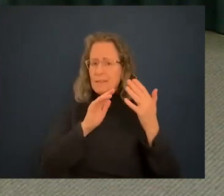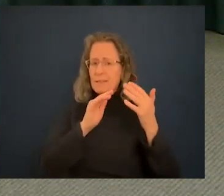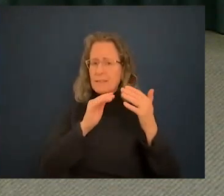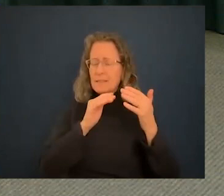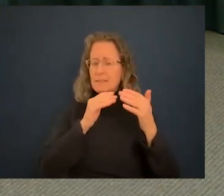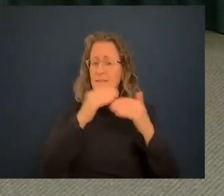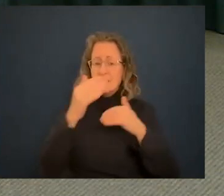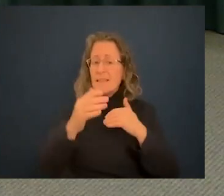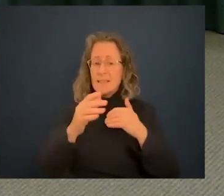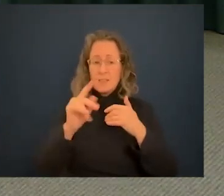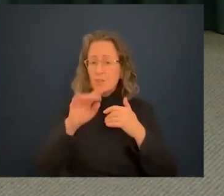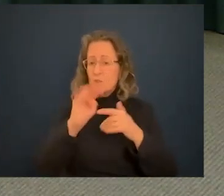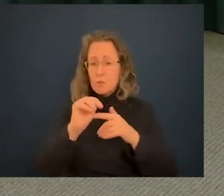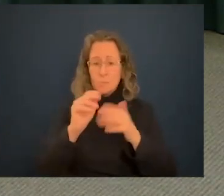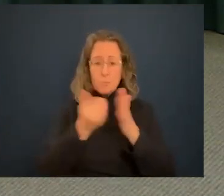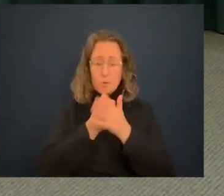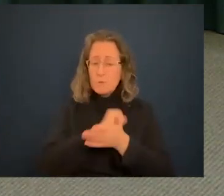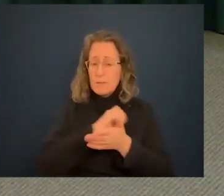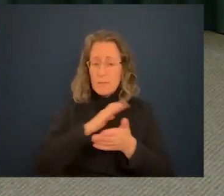anytime